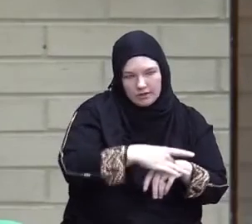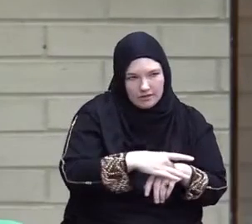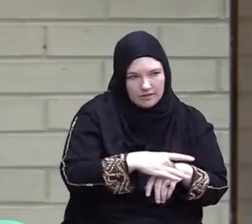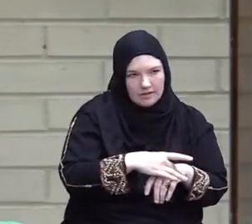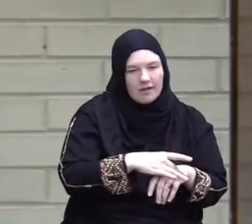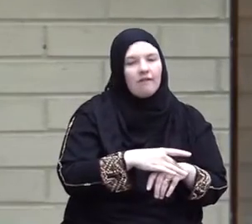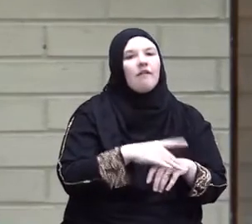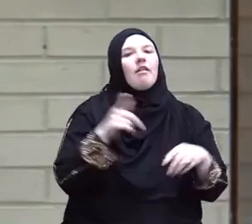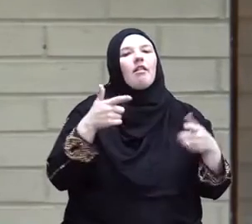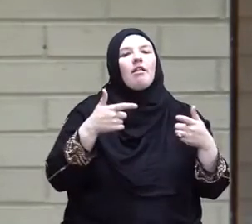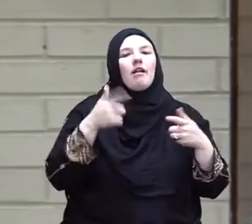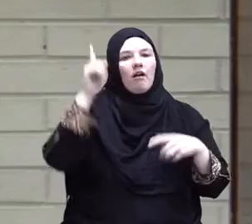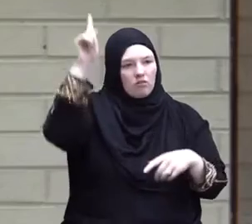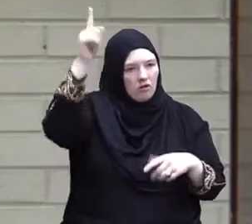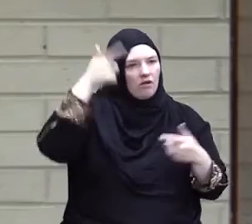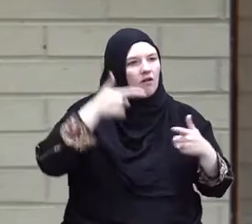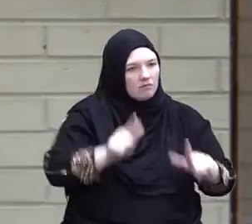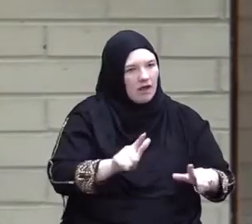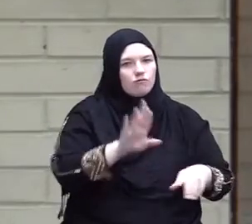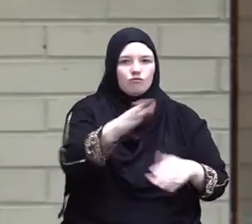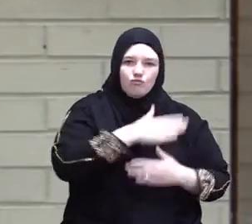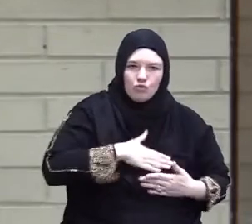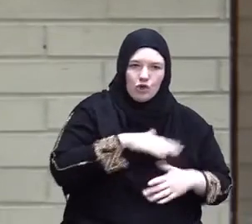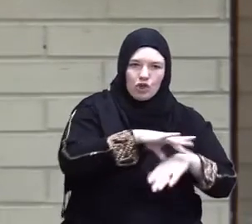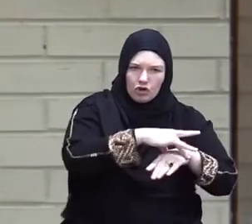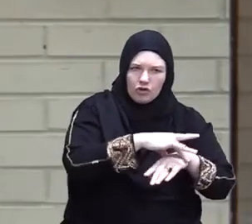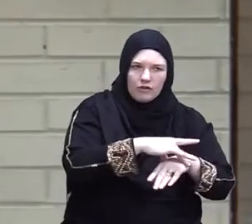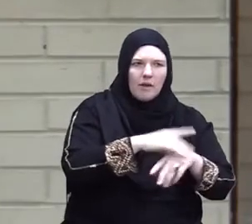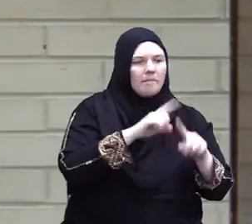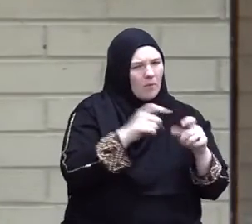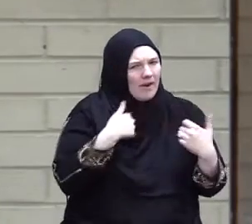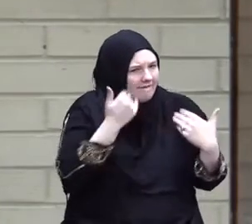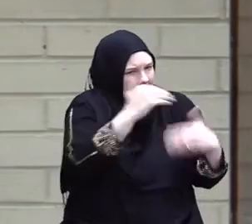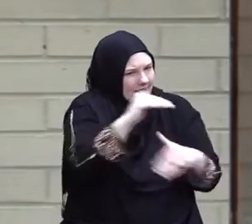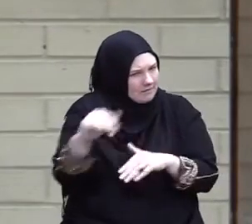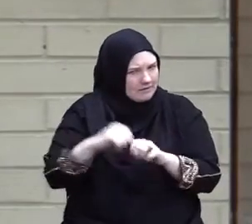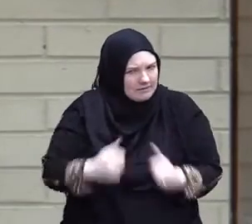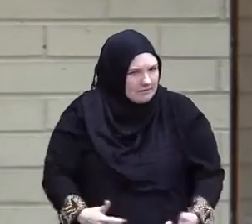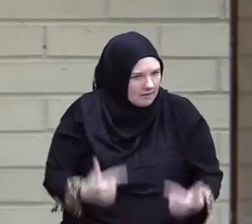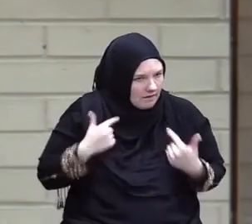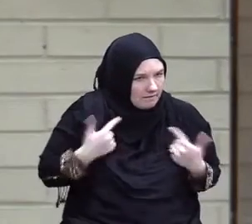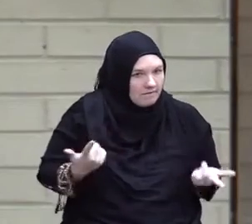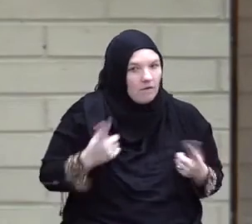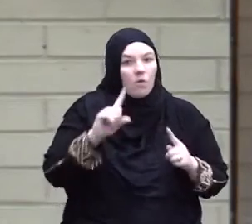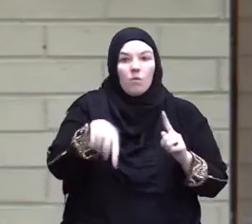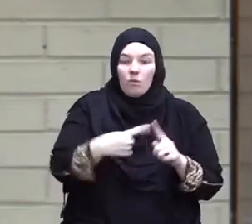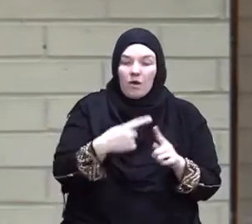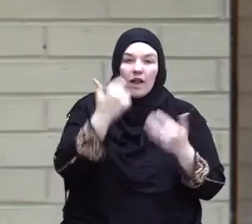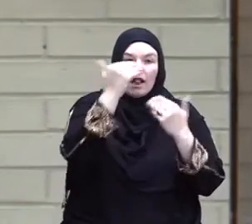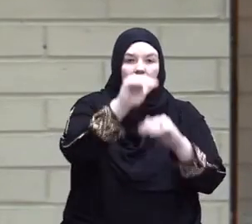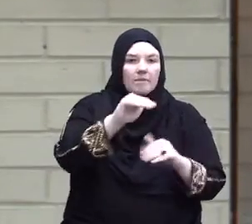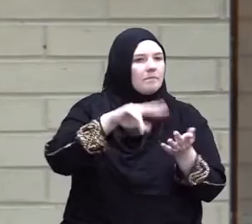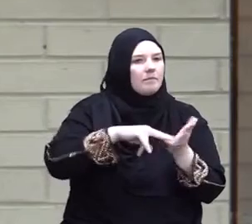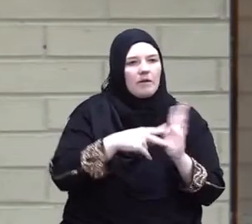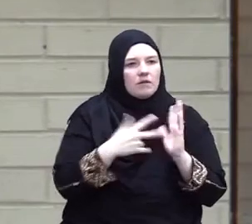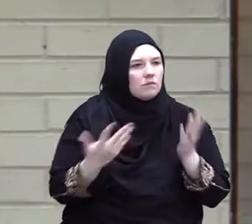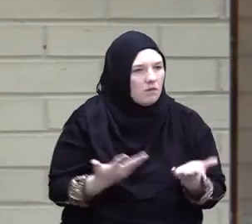To the maximum allowed by him. So there are limits in this life. And when there are limits, it means